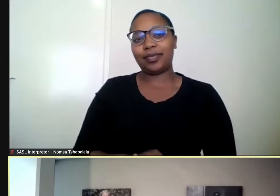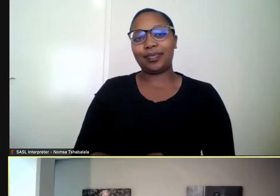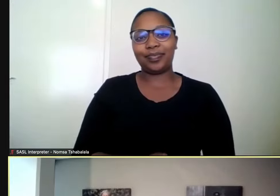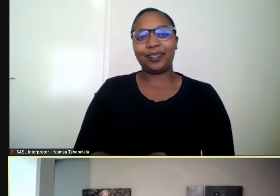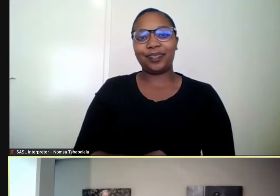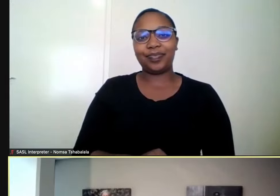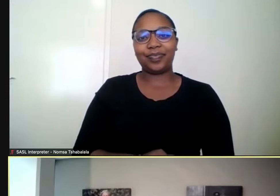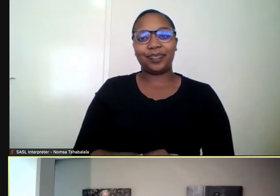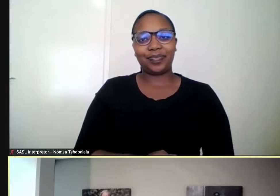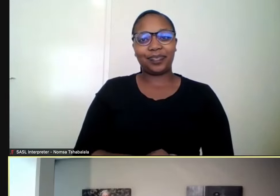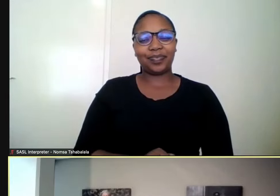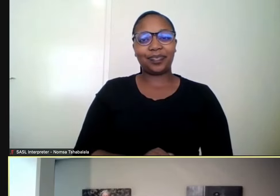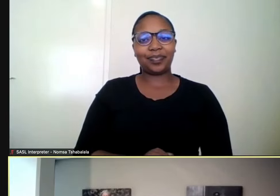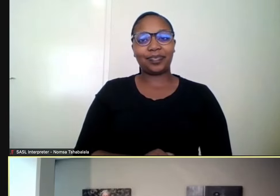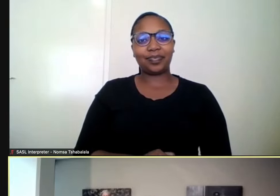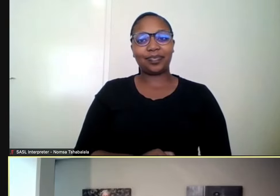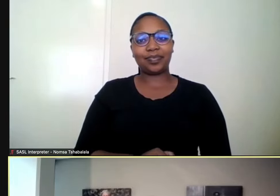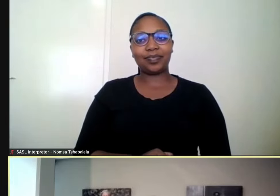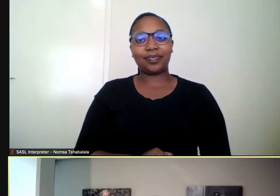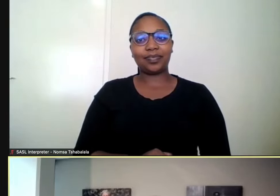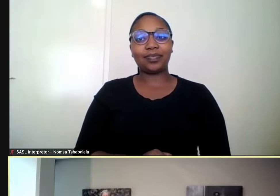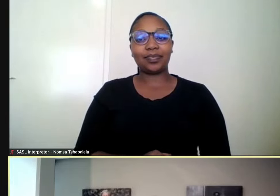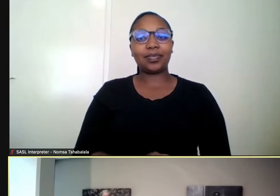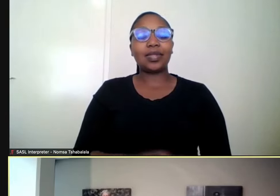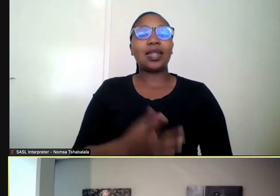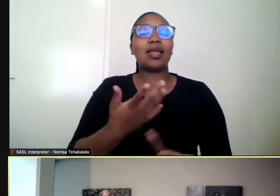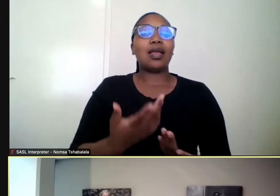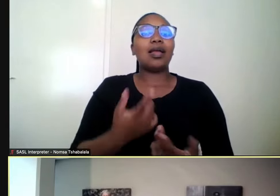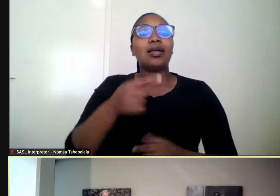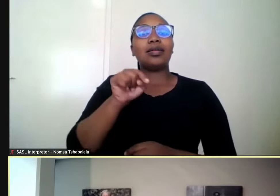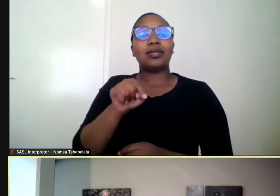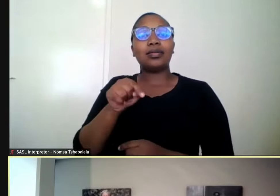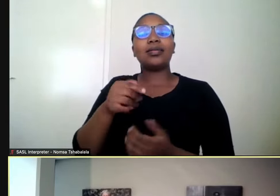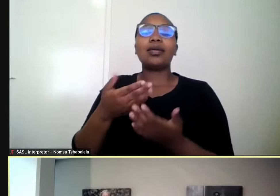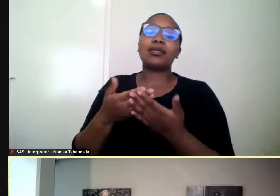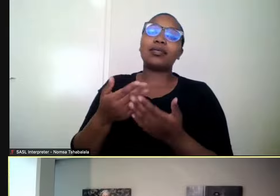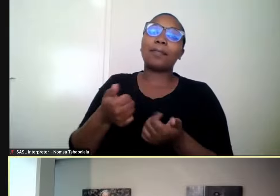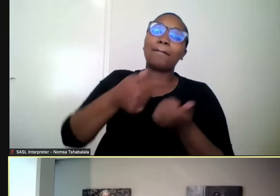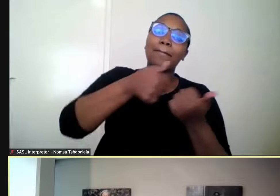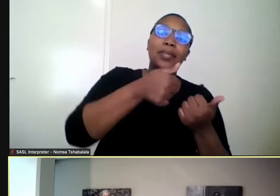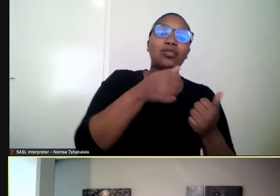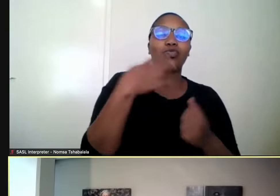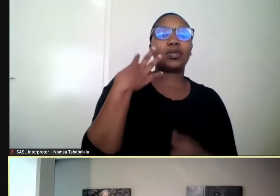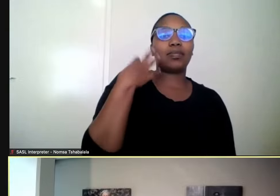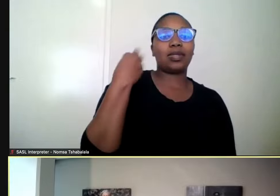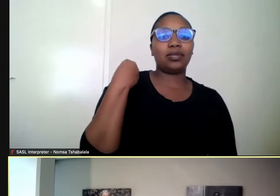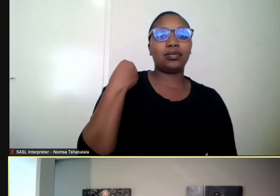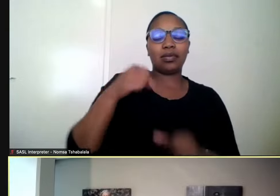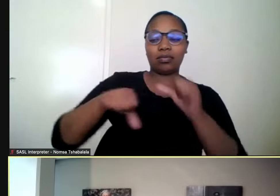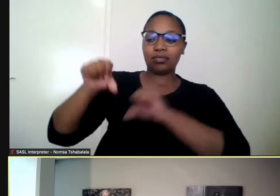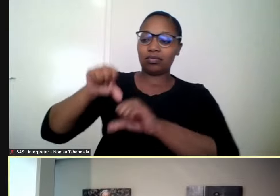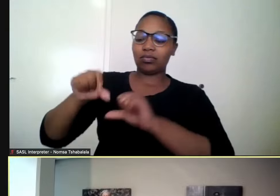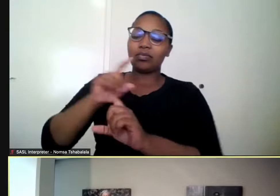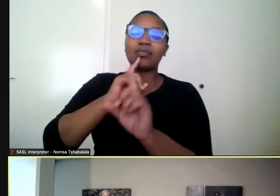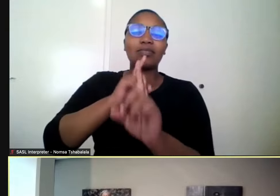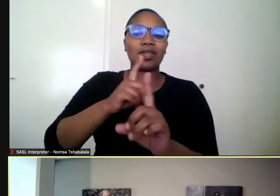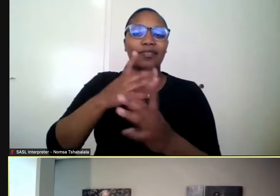the last question that I think that's for our group and pass back to the minister. Yeah, is relationship,